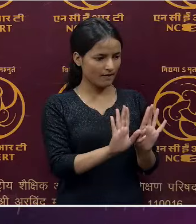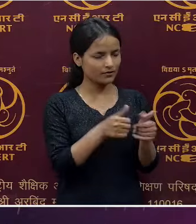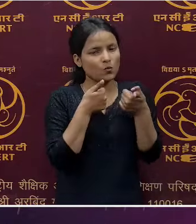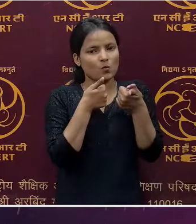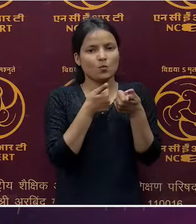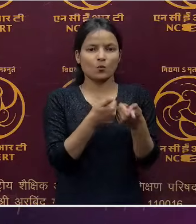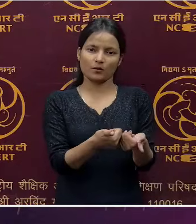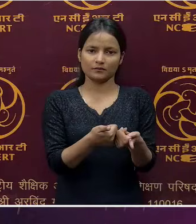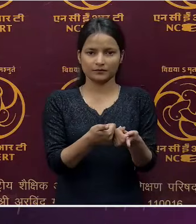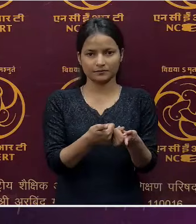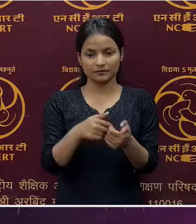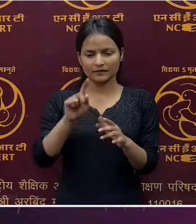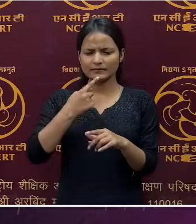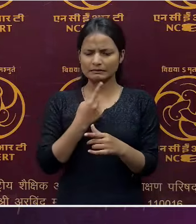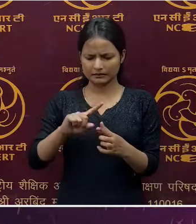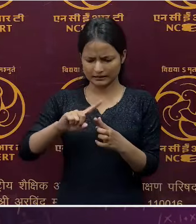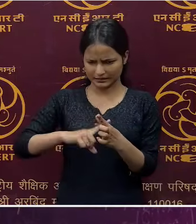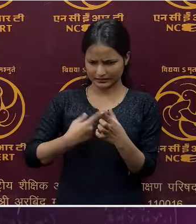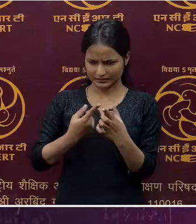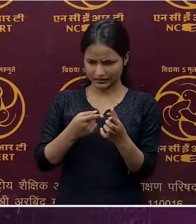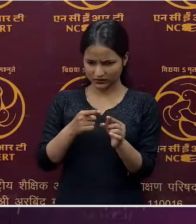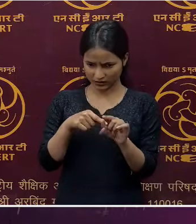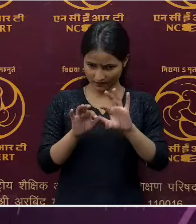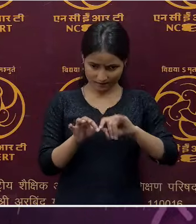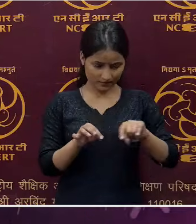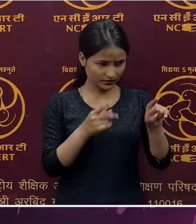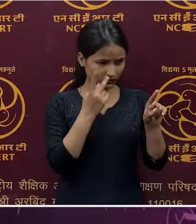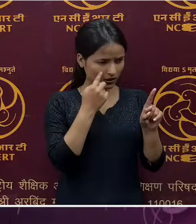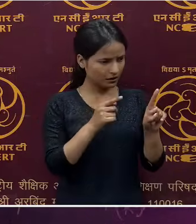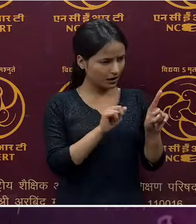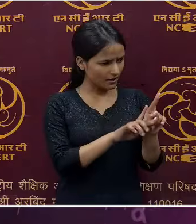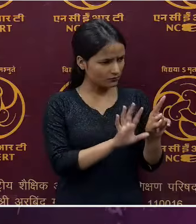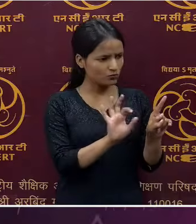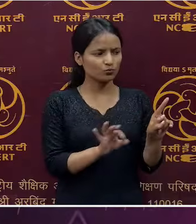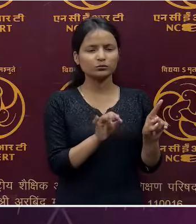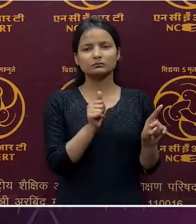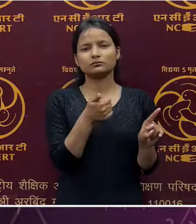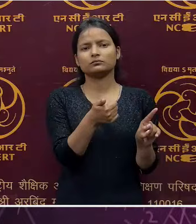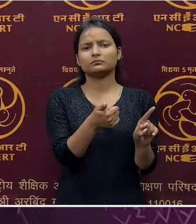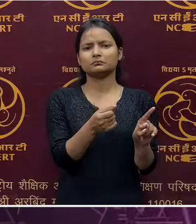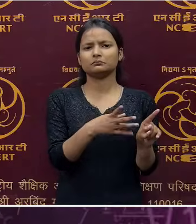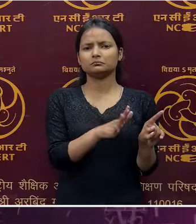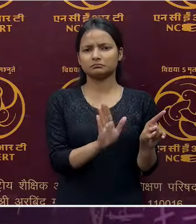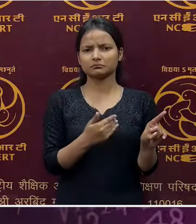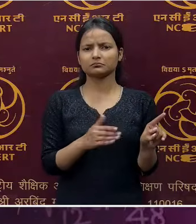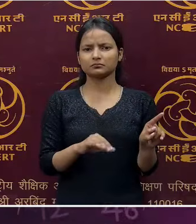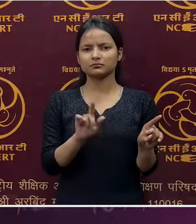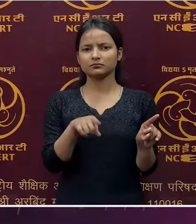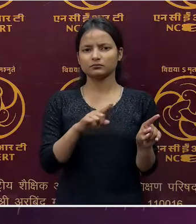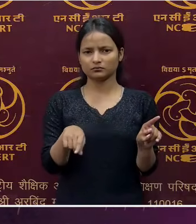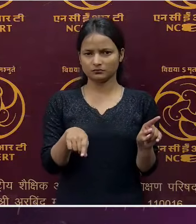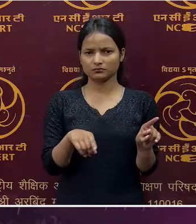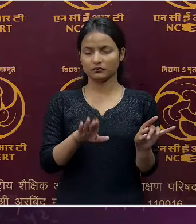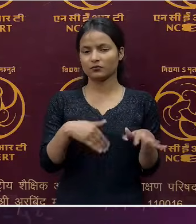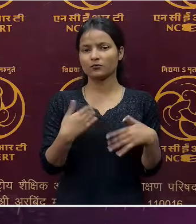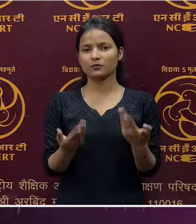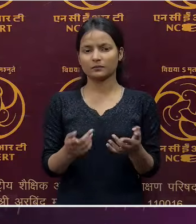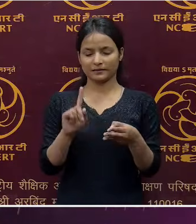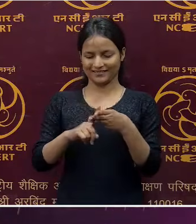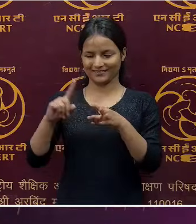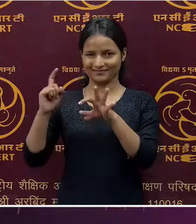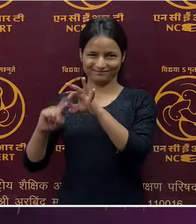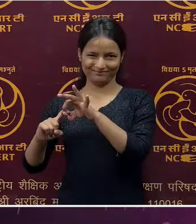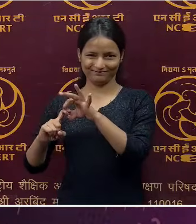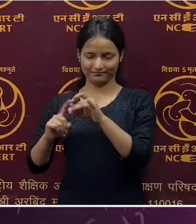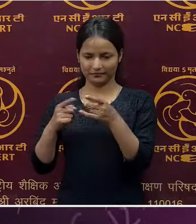J0. J is also not in the set, so it's not the example of function. Even EJ, EQ. EQ is also